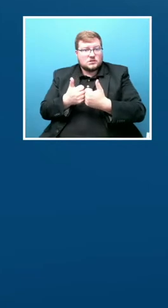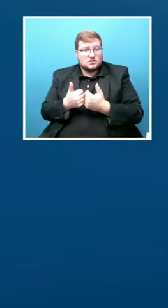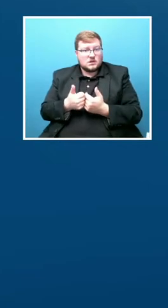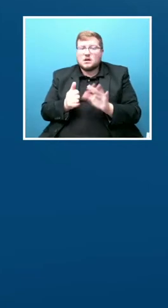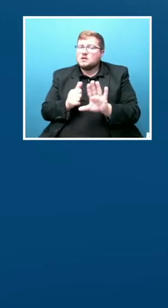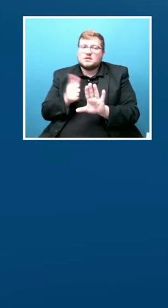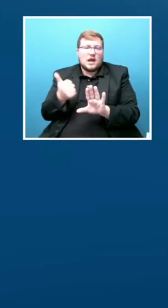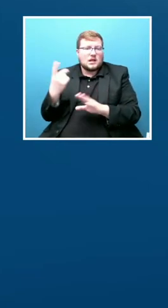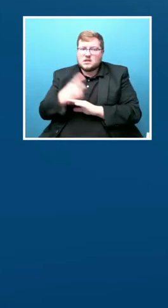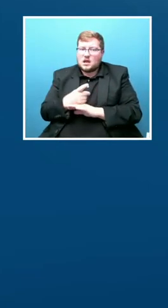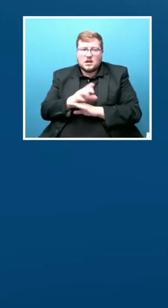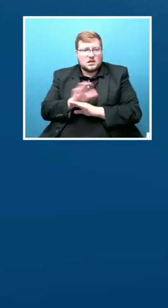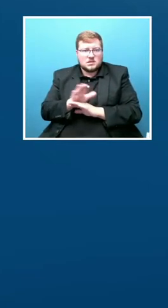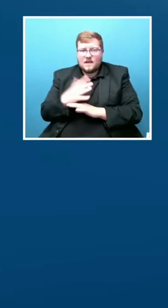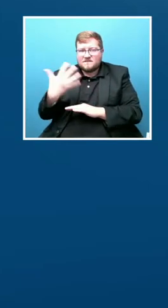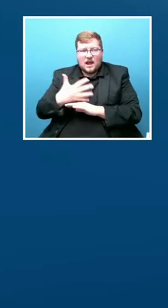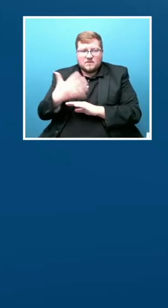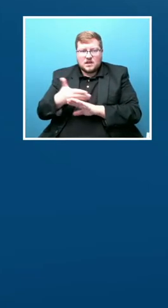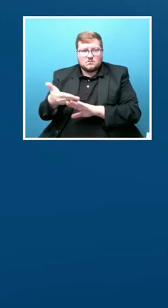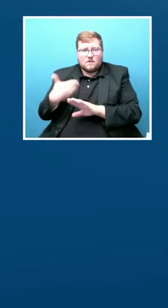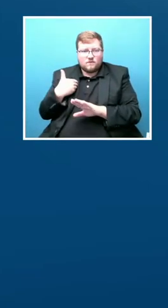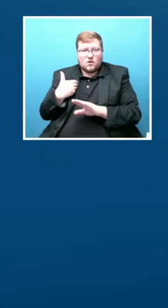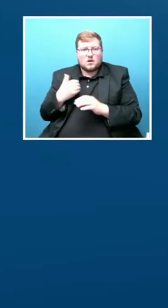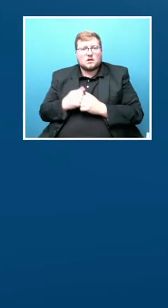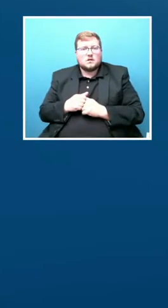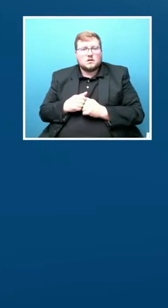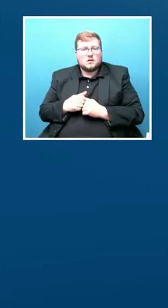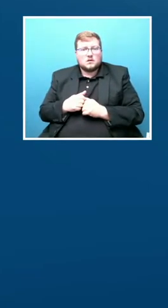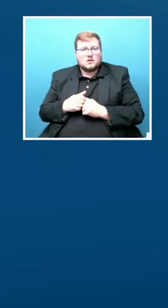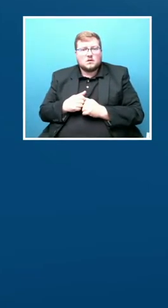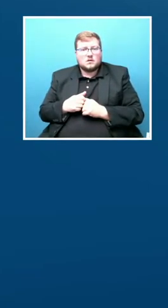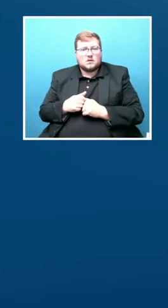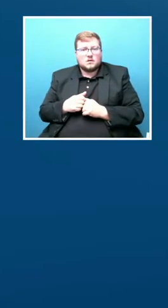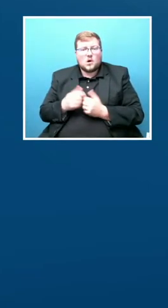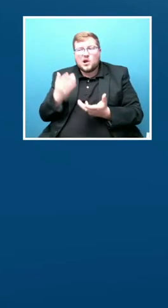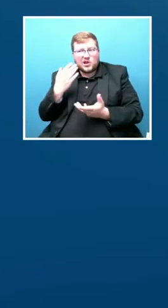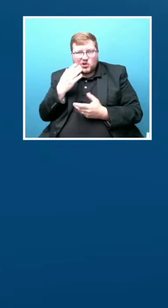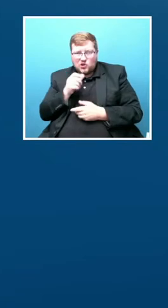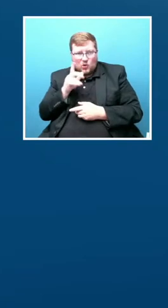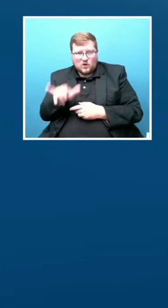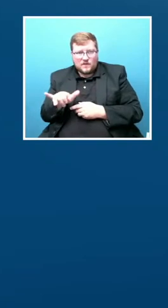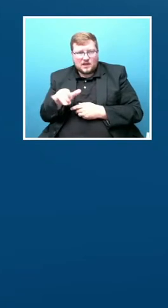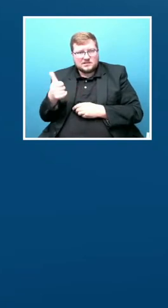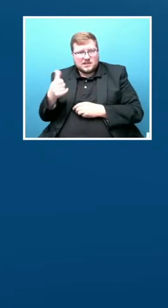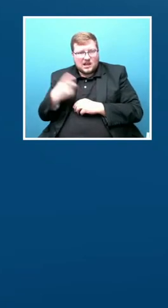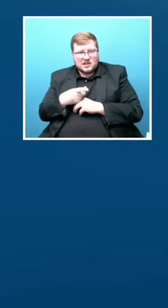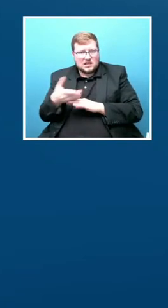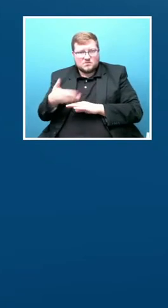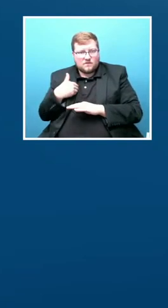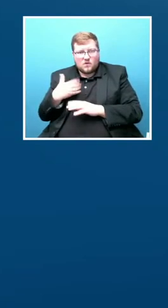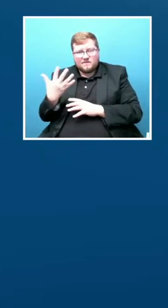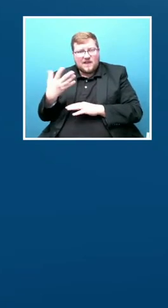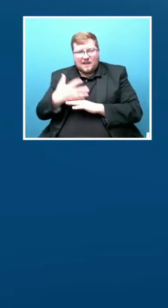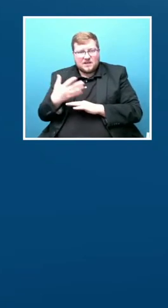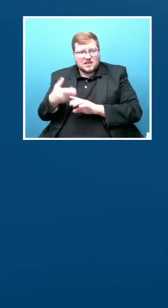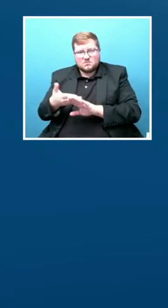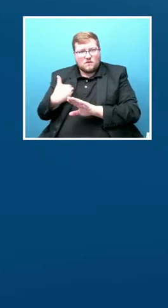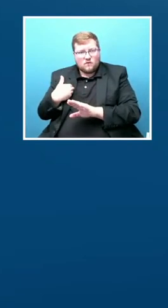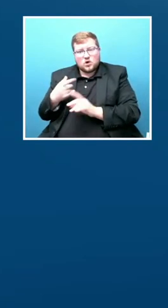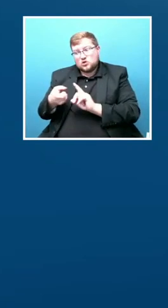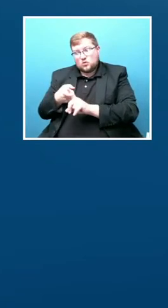or 5 days before, because all of us know that you don't do that, right? To recruit a candidate just to